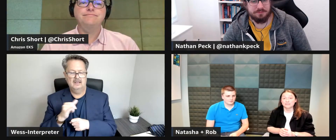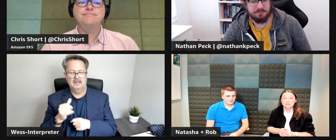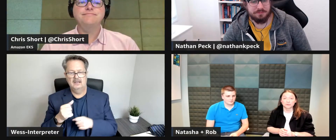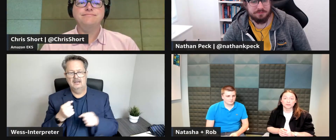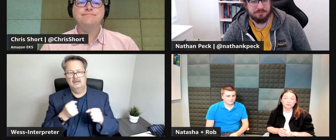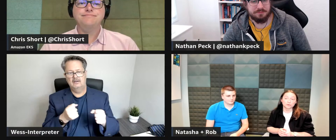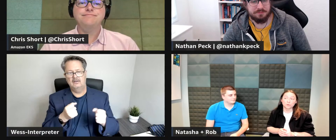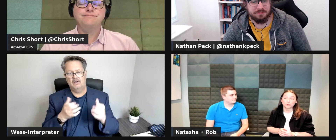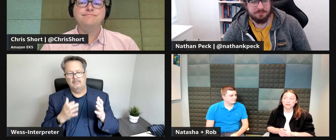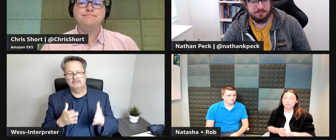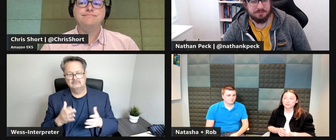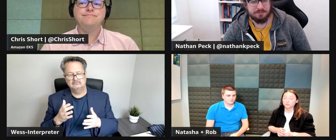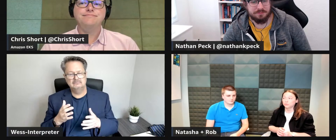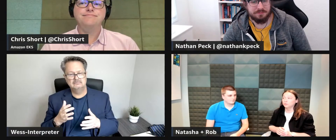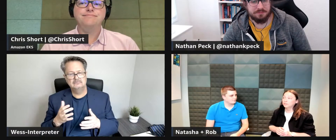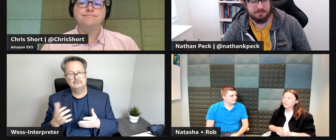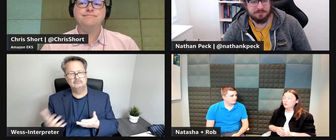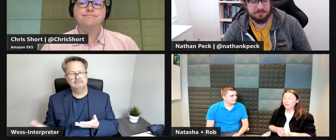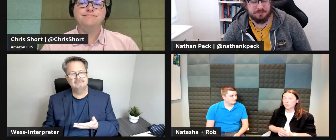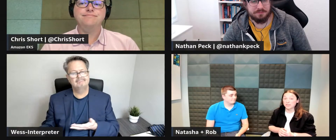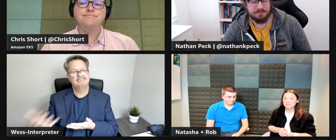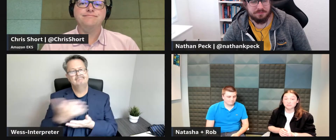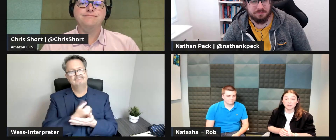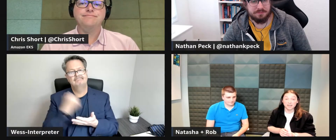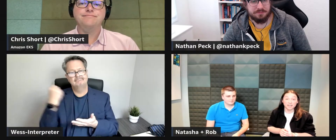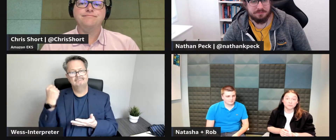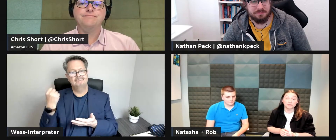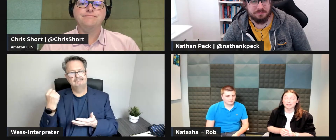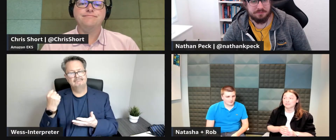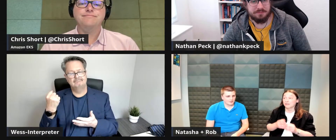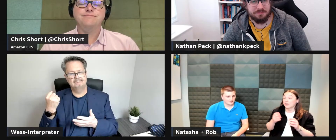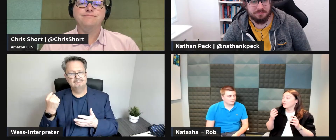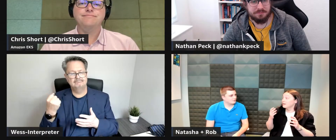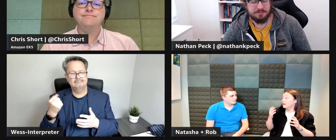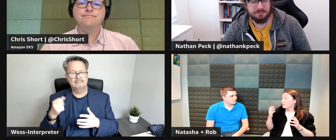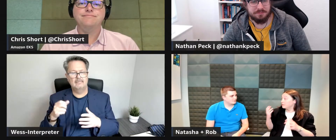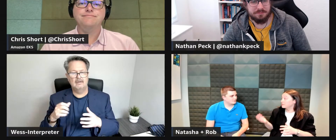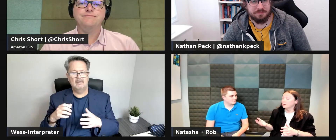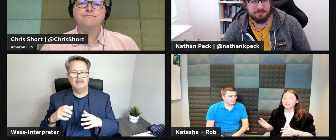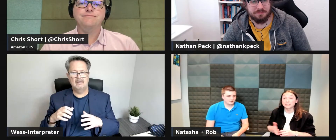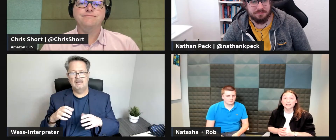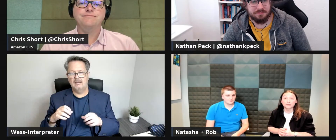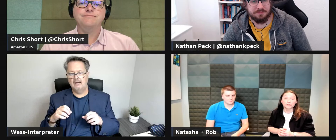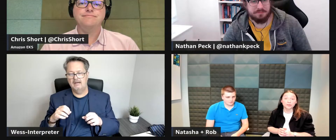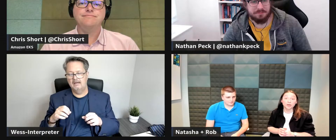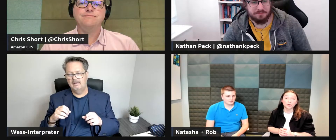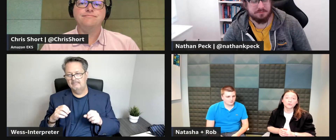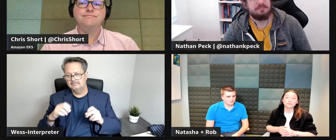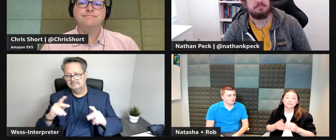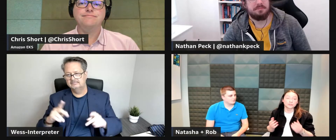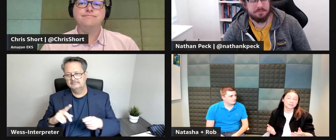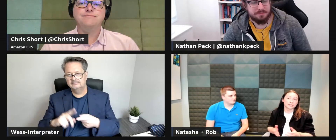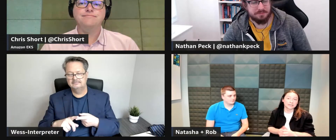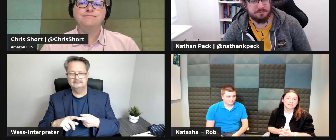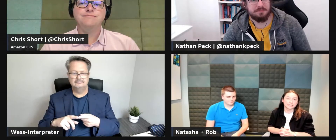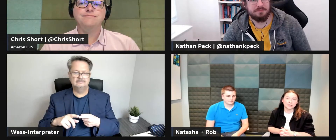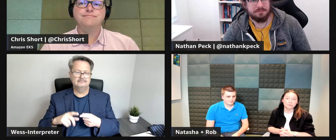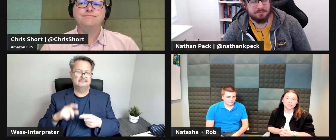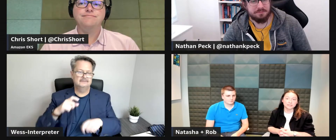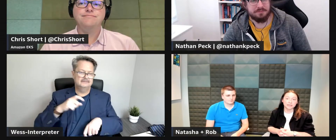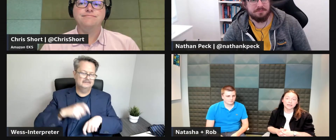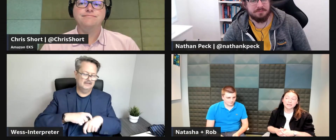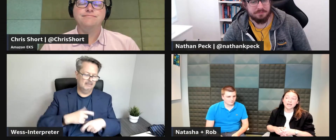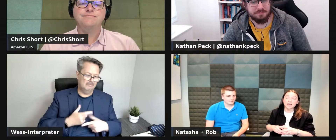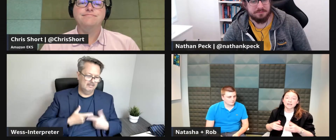gain some of those operational quick wins, really, with things like the time to live on the nodes and using the latest